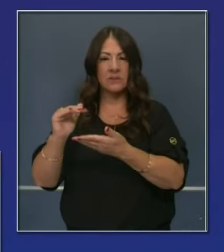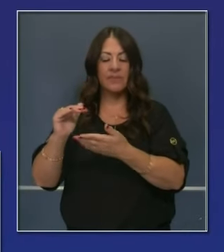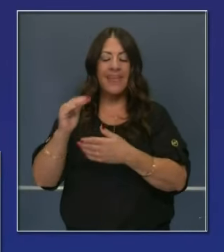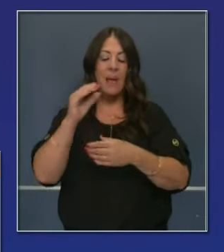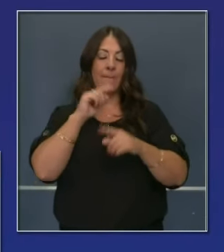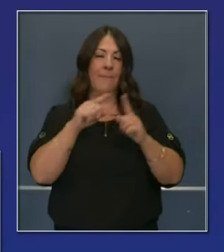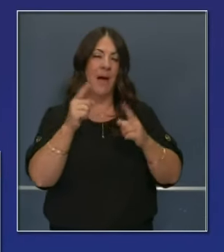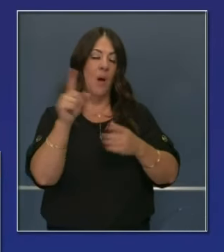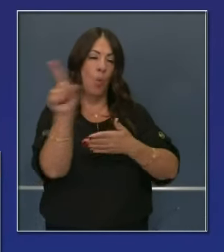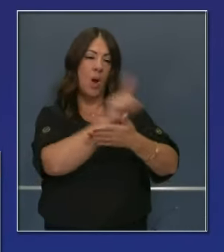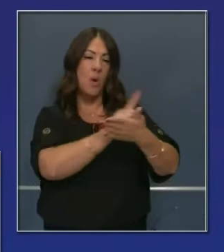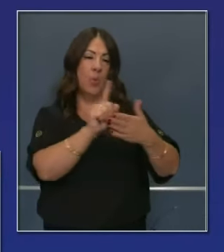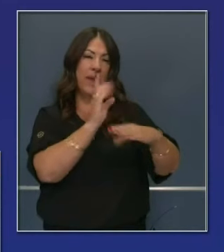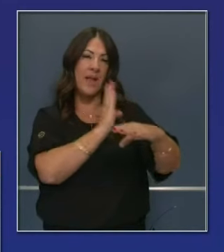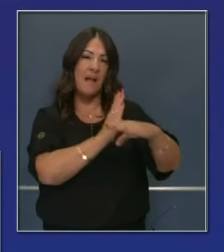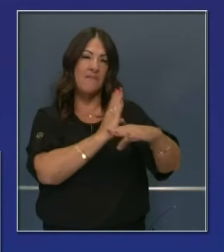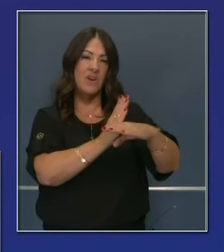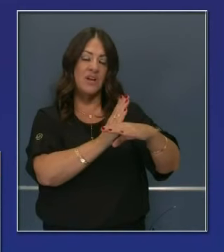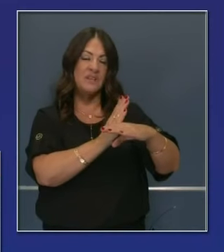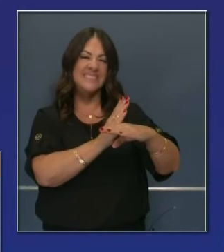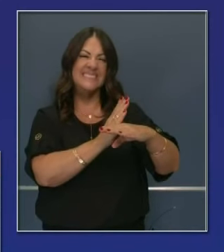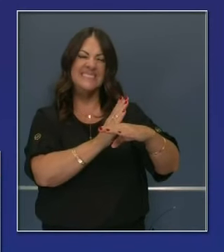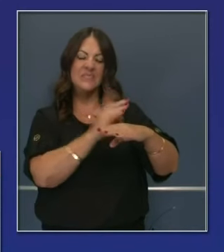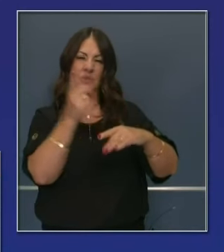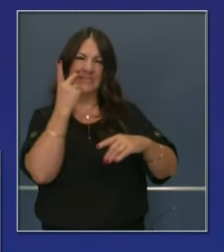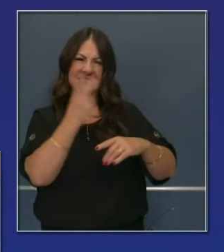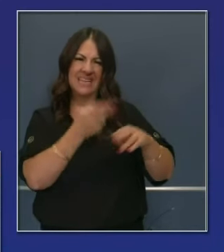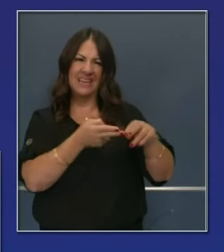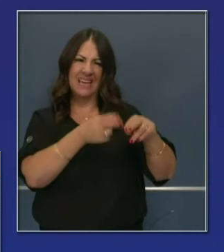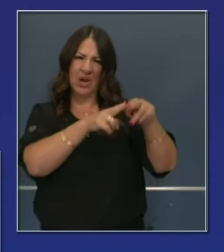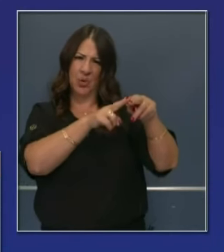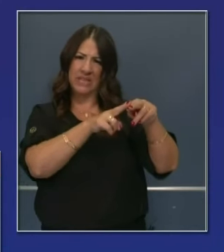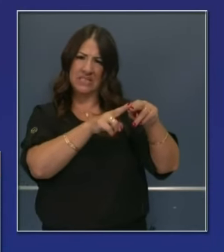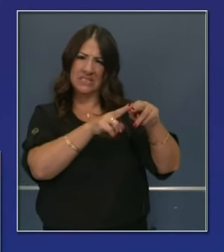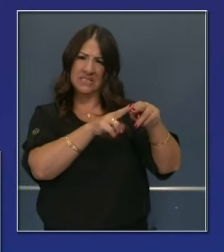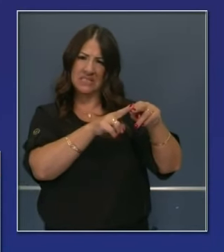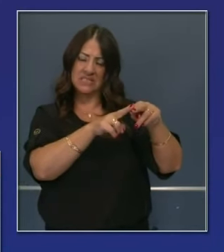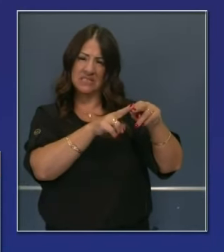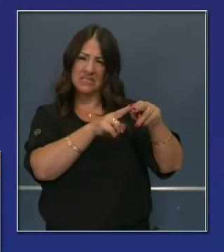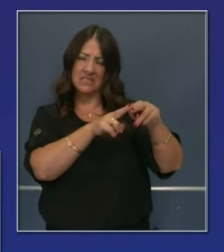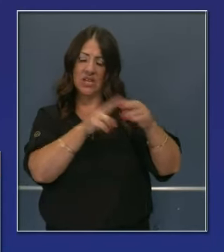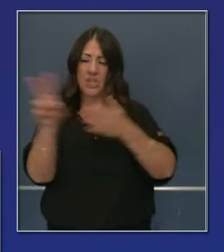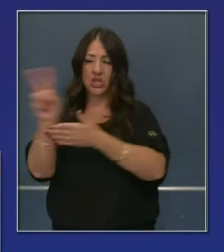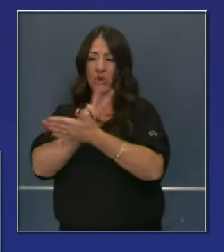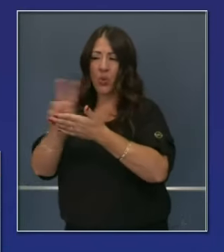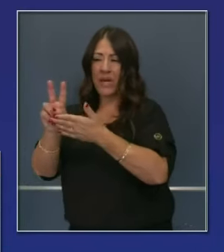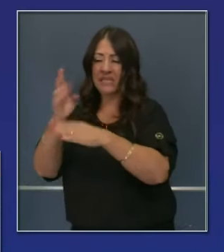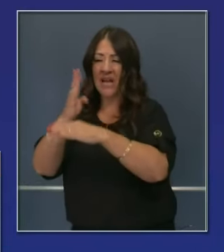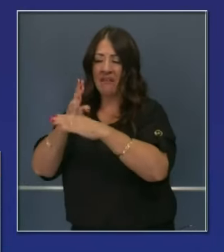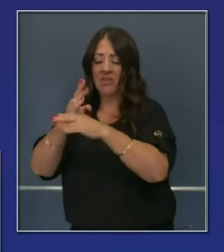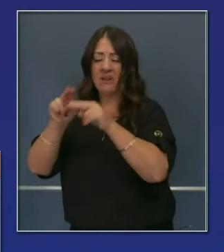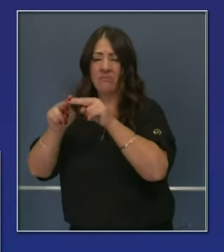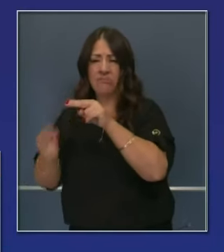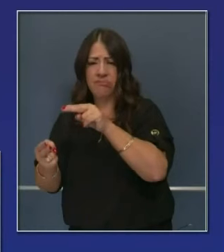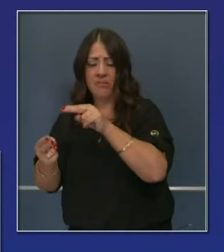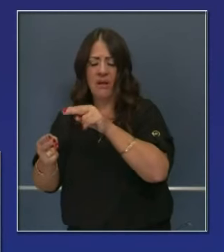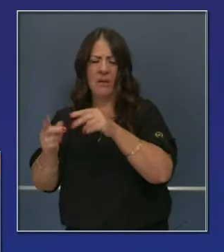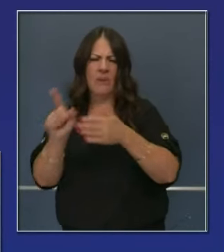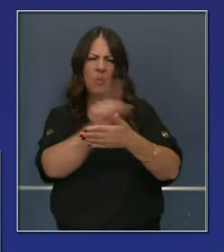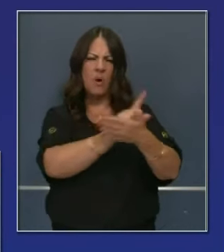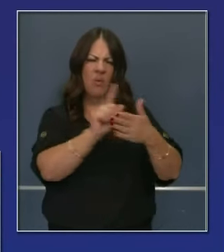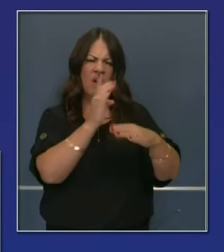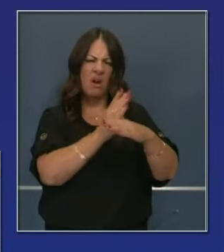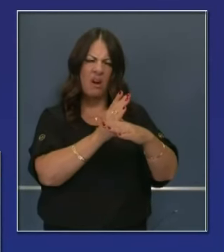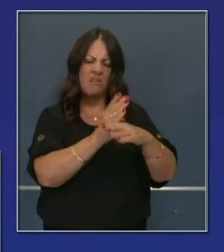that slide would show a positive increase, not a decrease, would see an increase of 0.7%. The